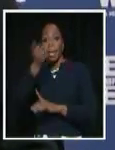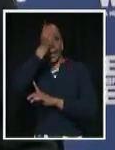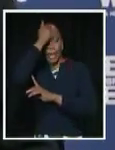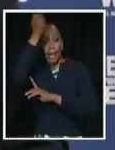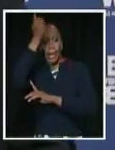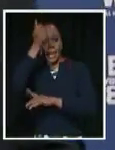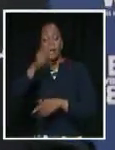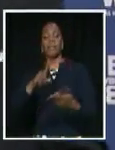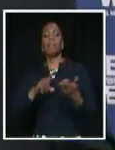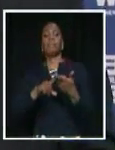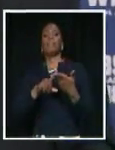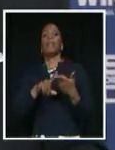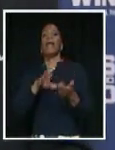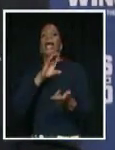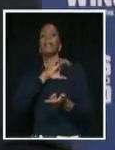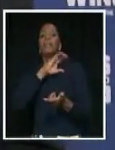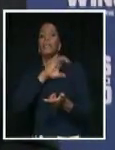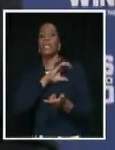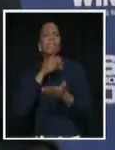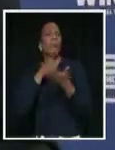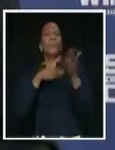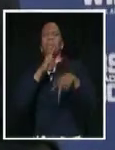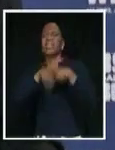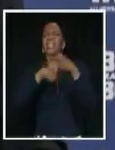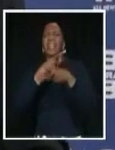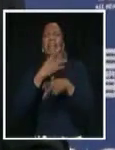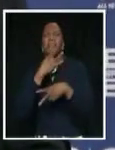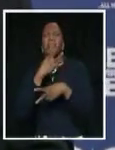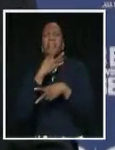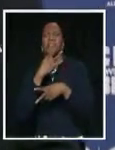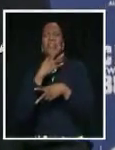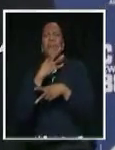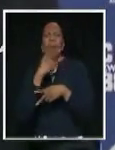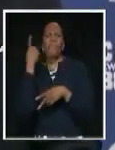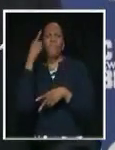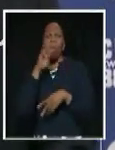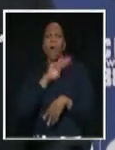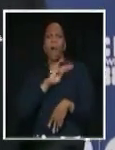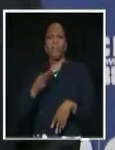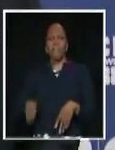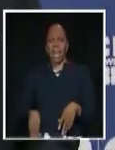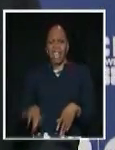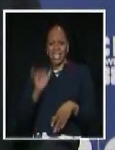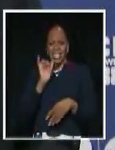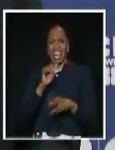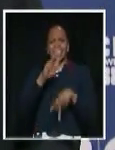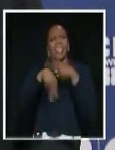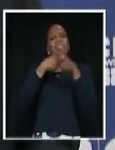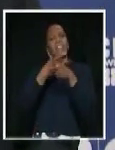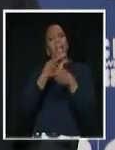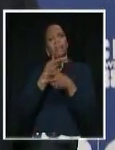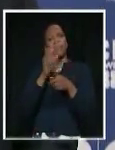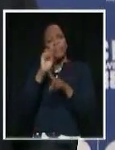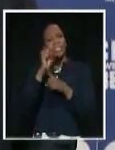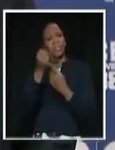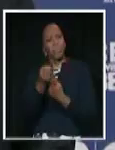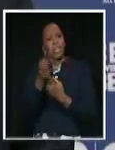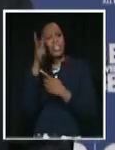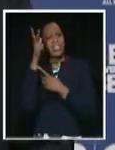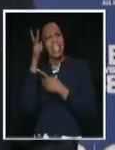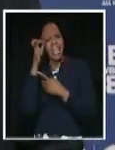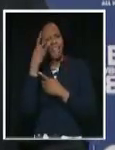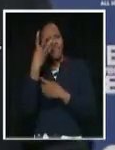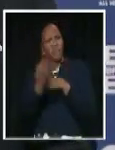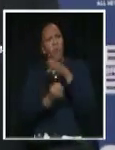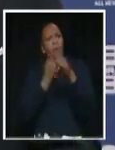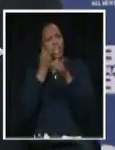police, mall cops. Sure. What kind of talk is that for a mayor? And is that the kind of thing we could expect for 4 years if you win? It's not